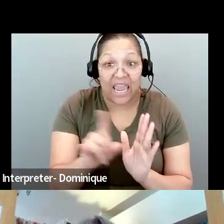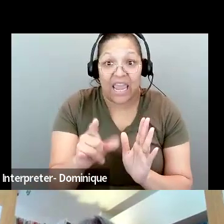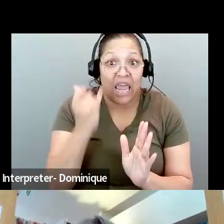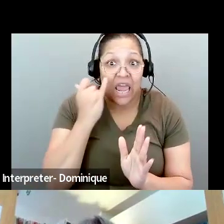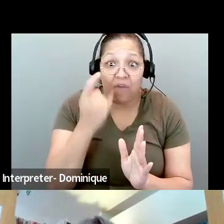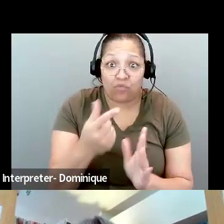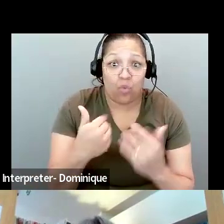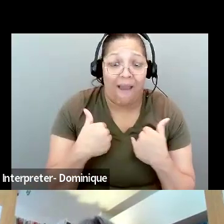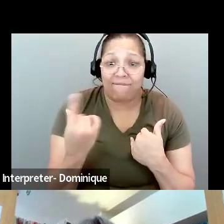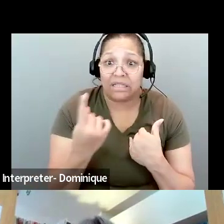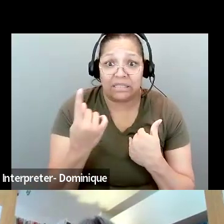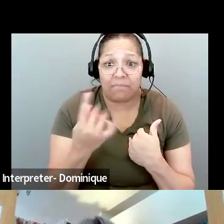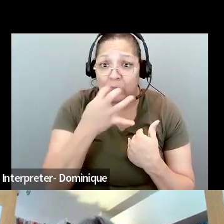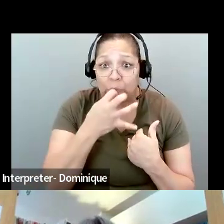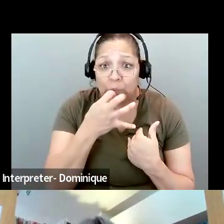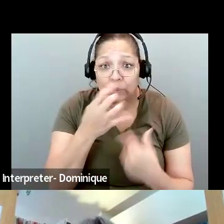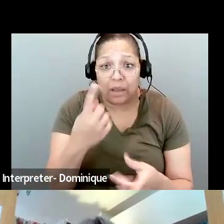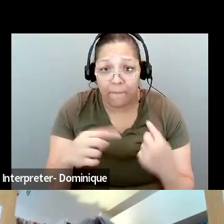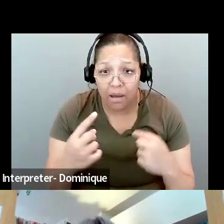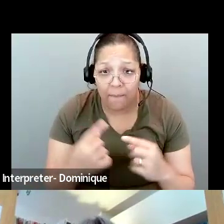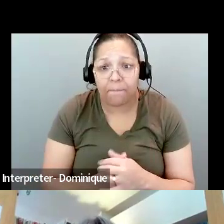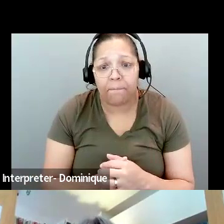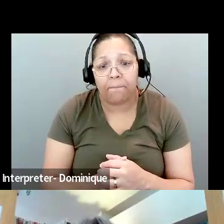or have something coming up,